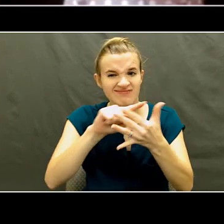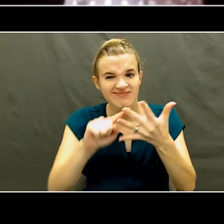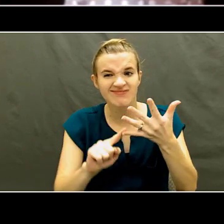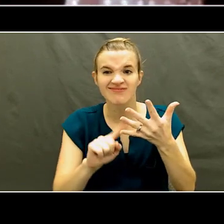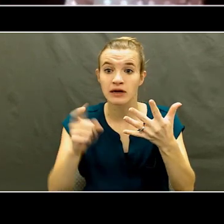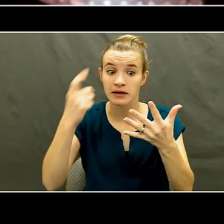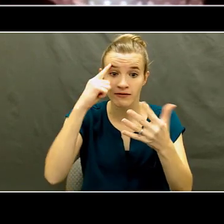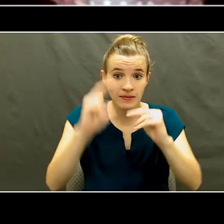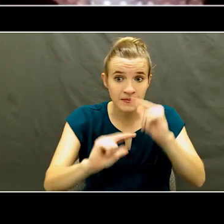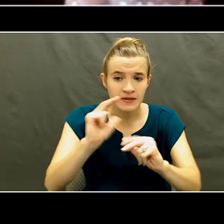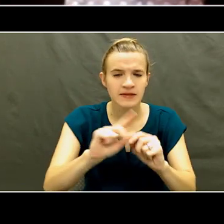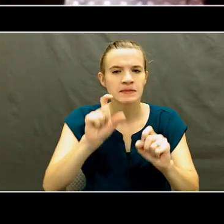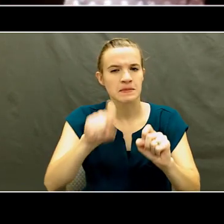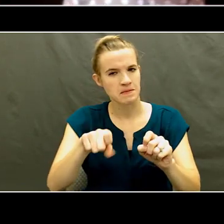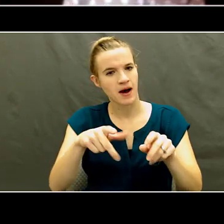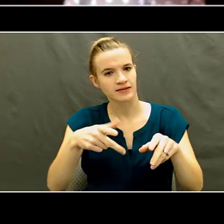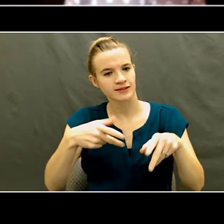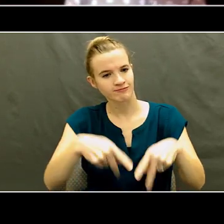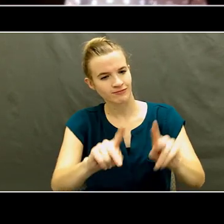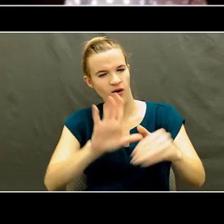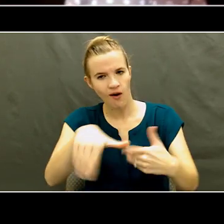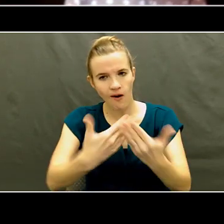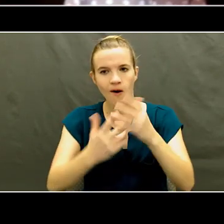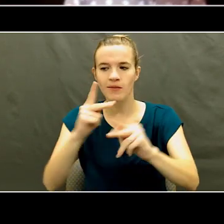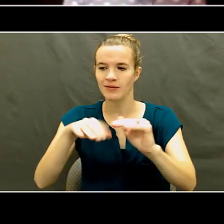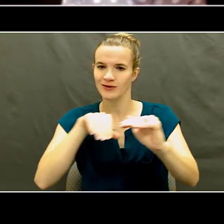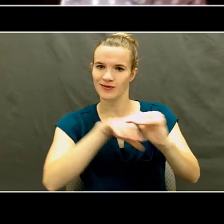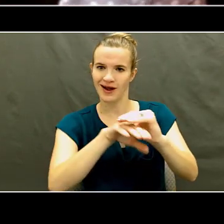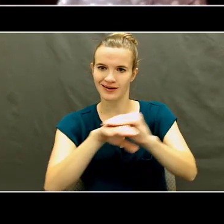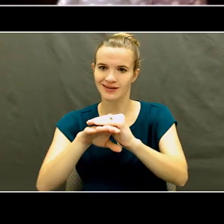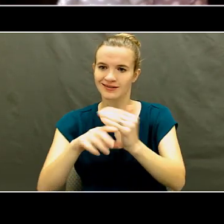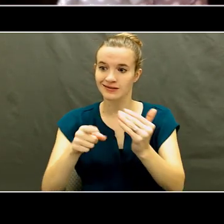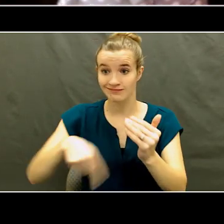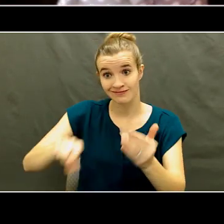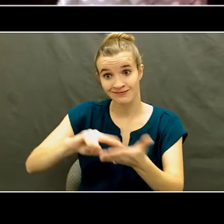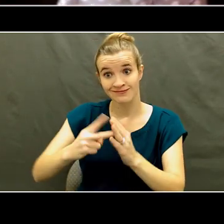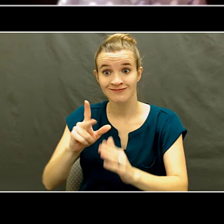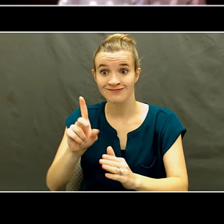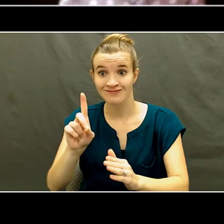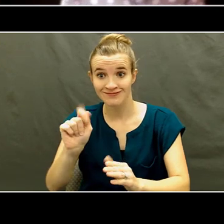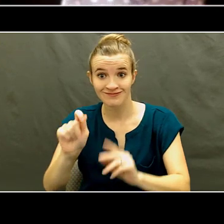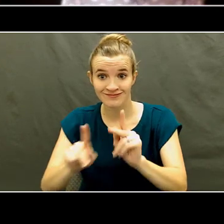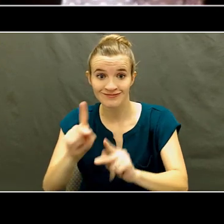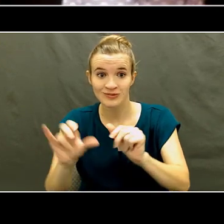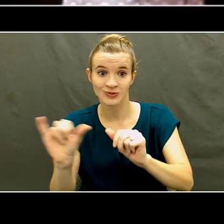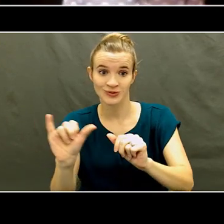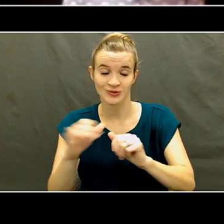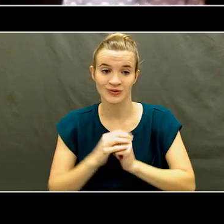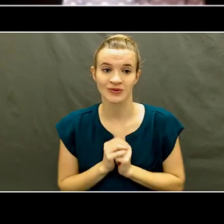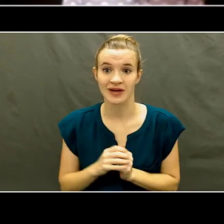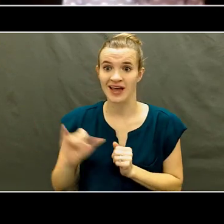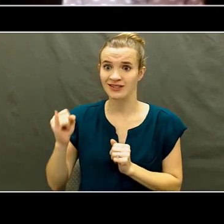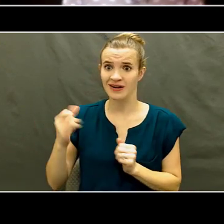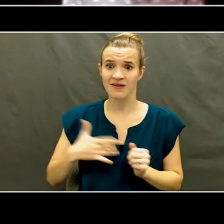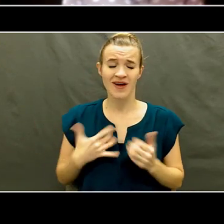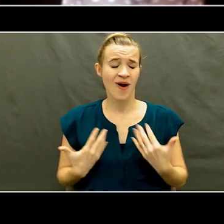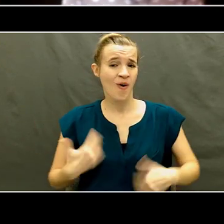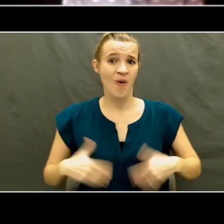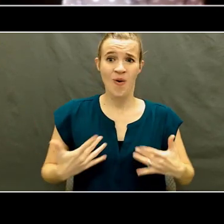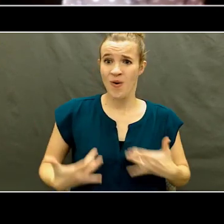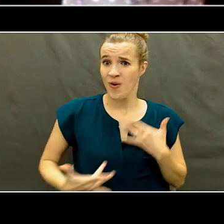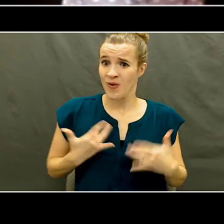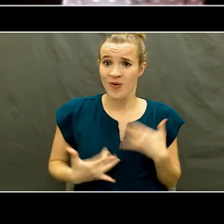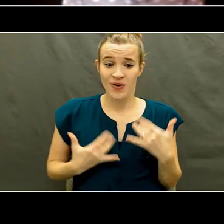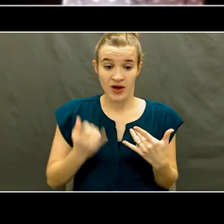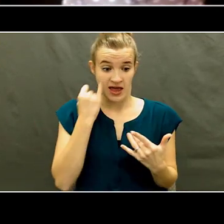feels like dancing. If the law passes, it means sidewalks with curb cuts, buildings with